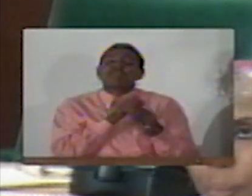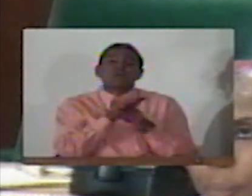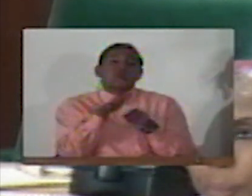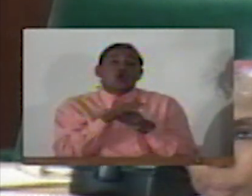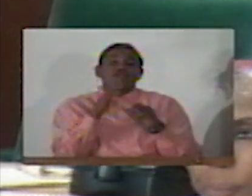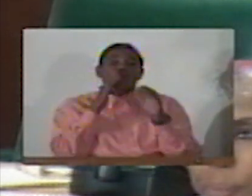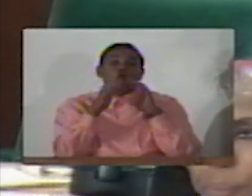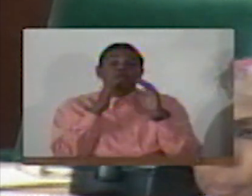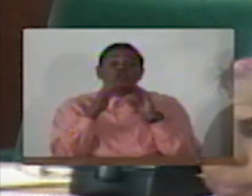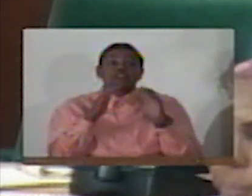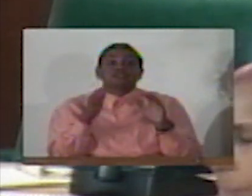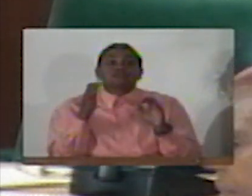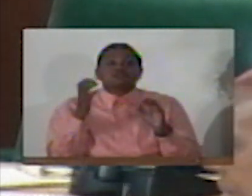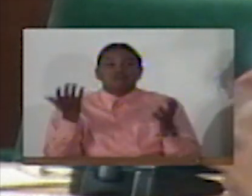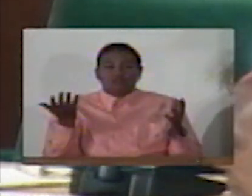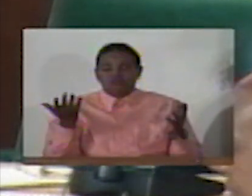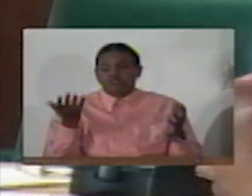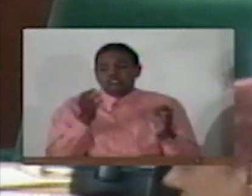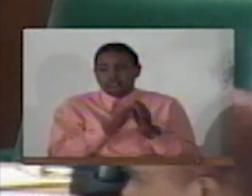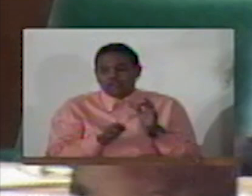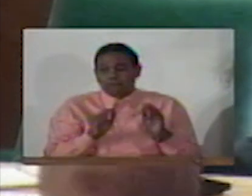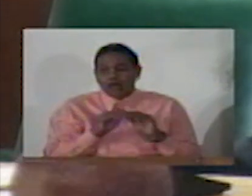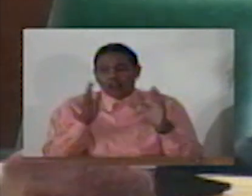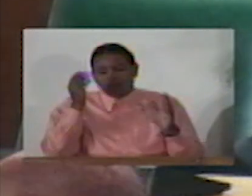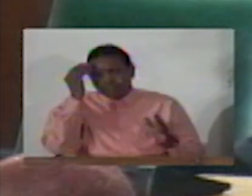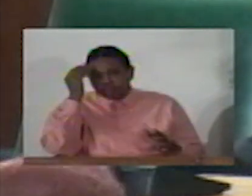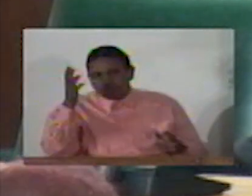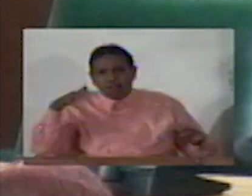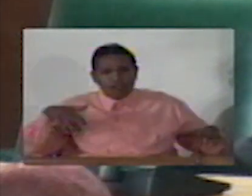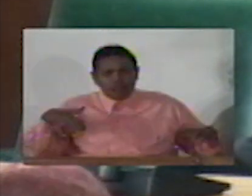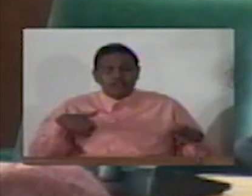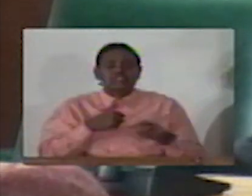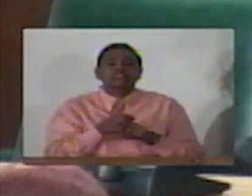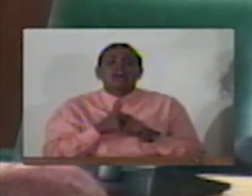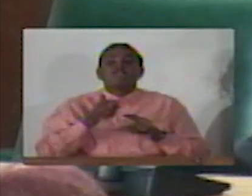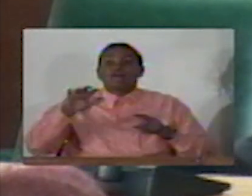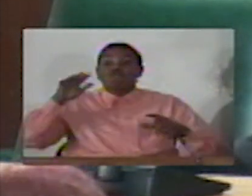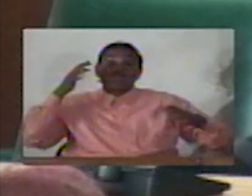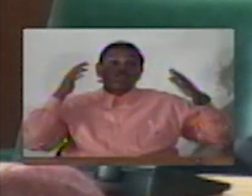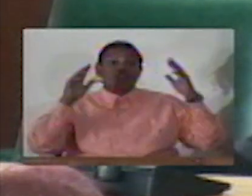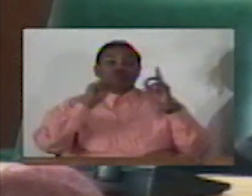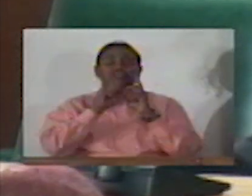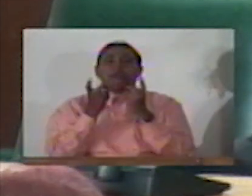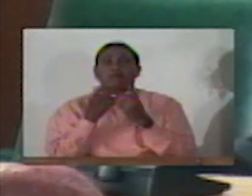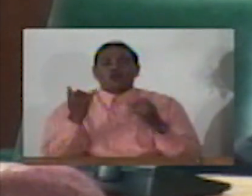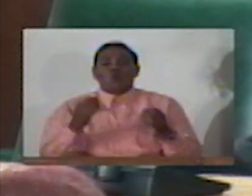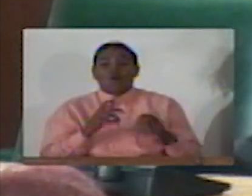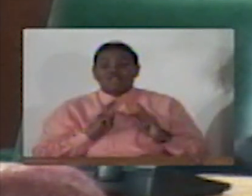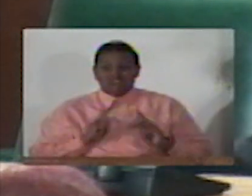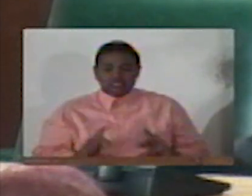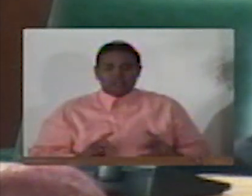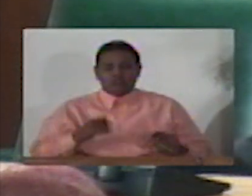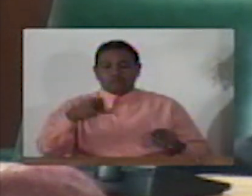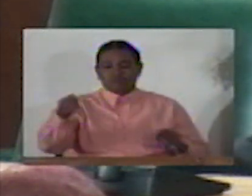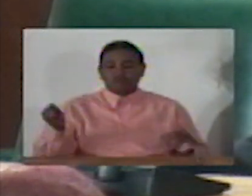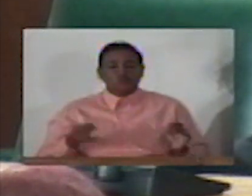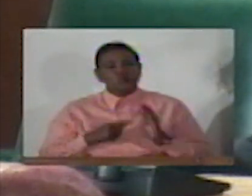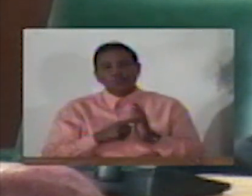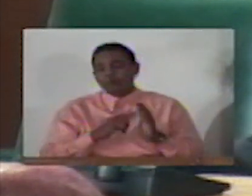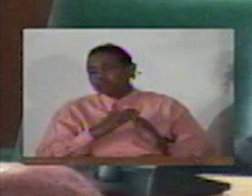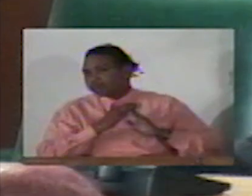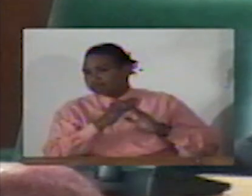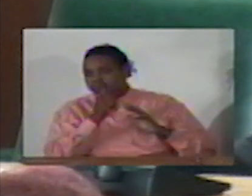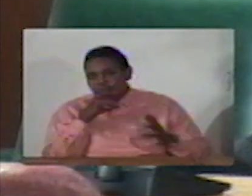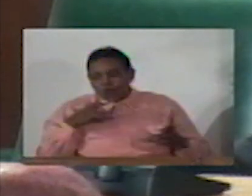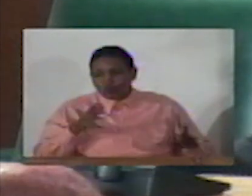has not occurred. The Forestry Department is currently physically marking the boundaries on the ground. They